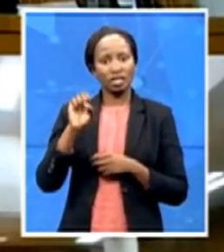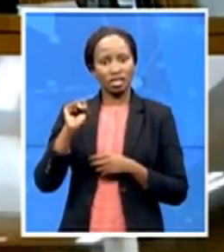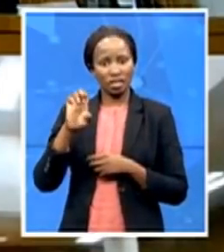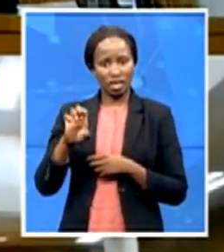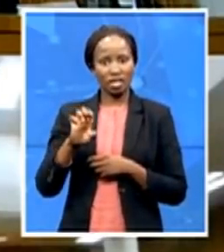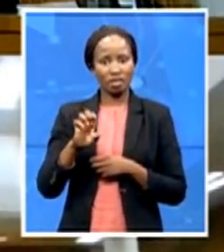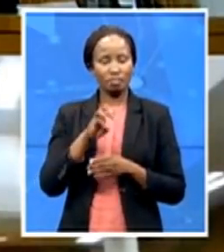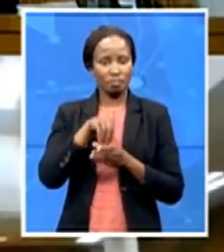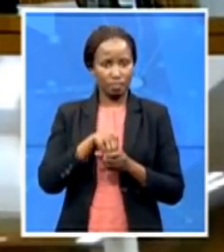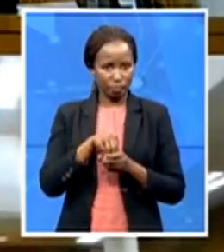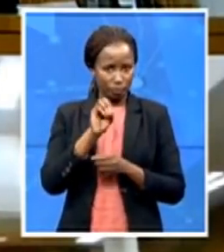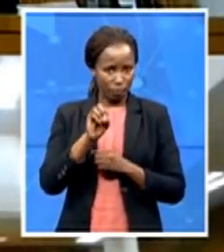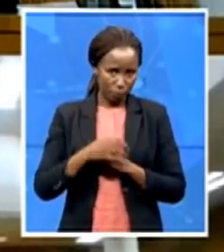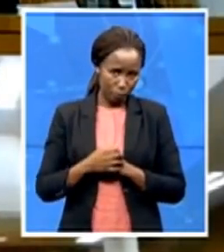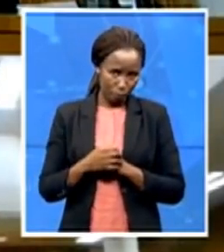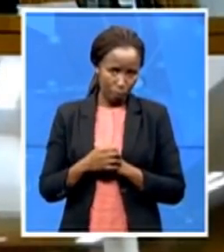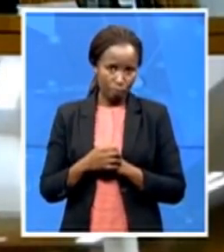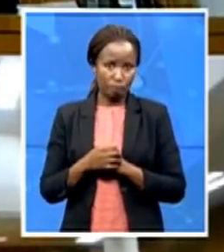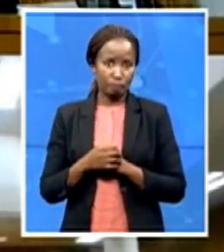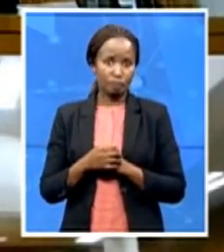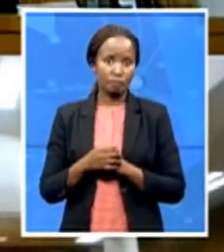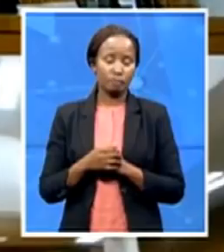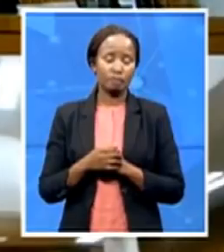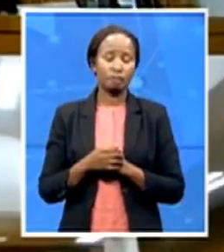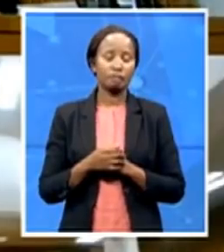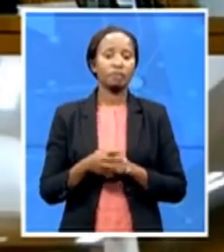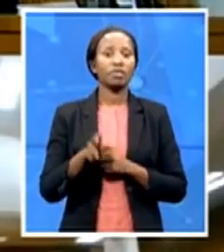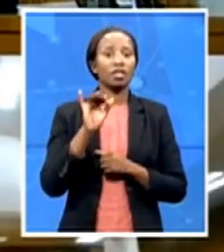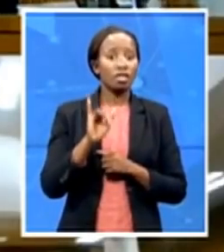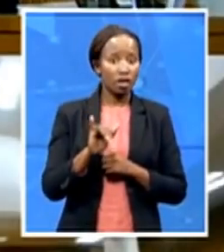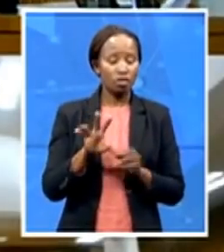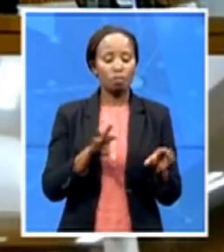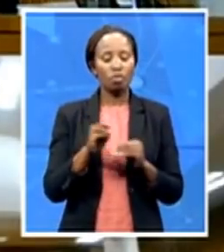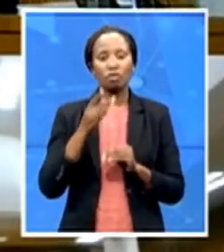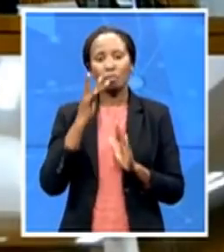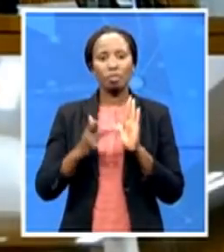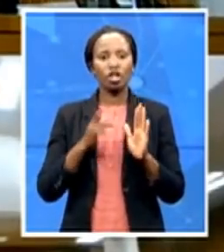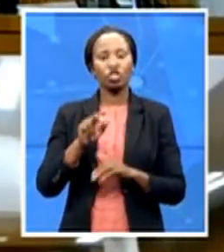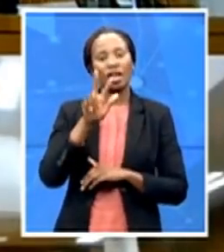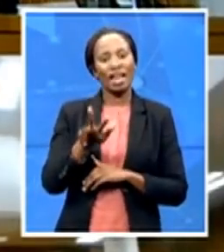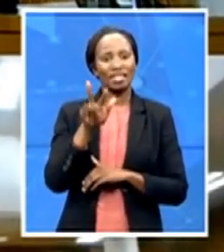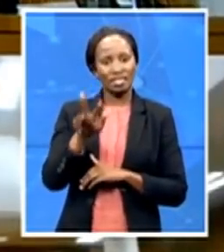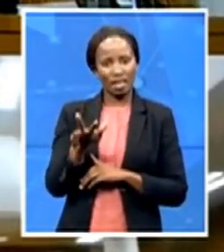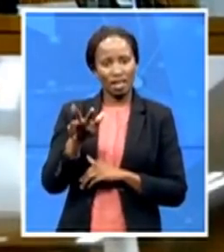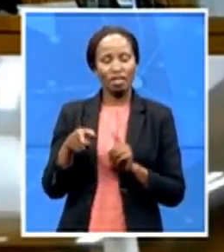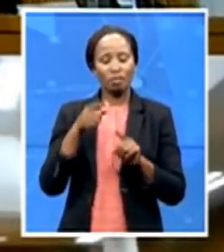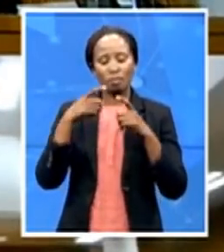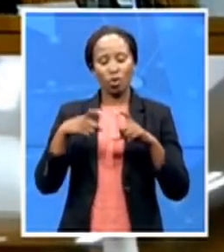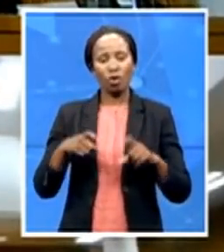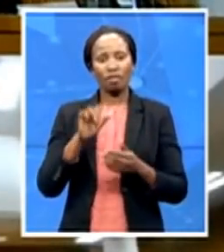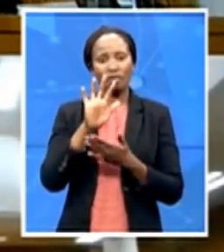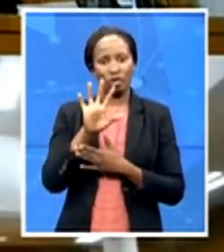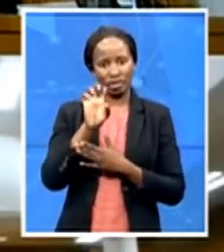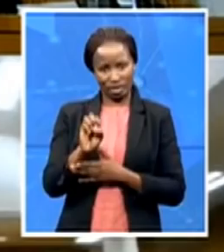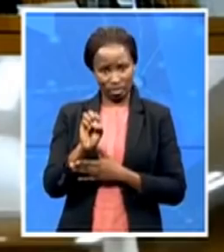That then takes me to page 18 of my note, paragraph 50. Her second challenge to the